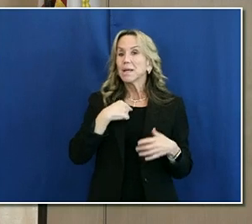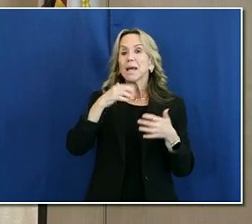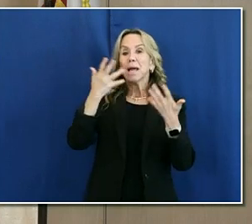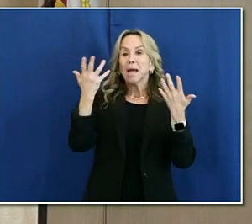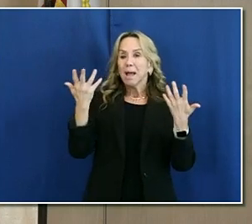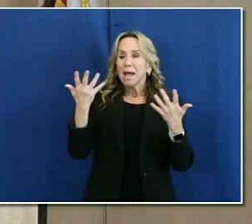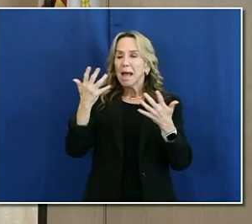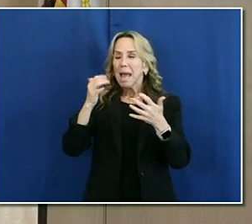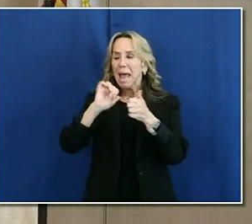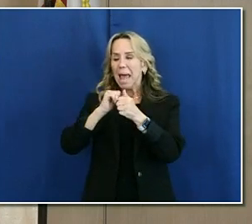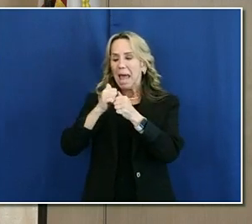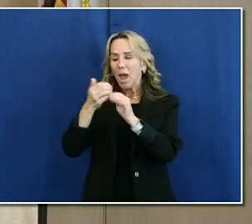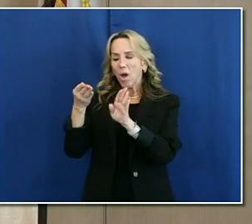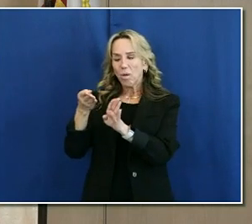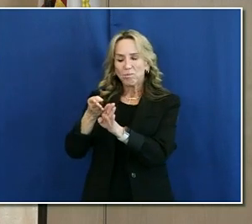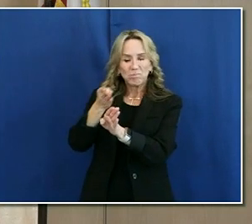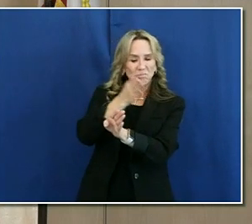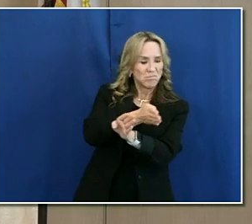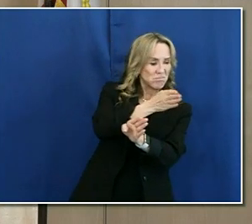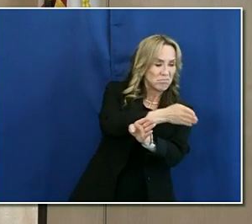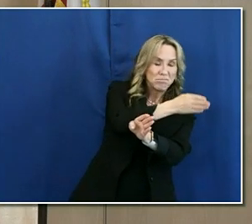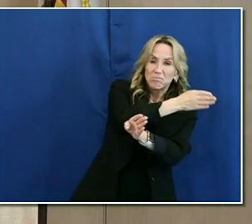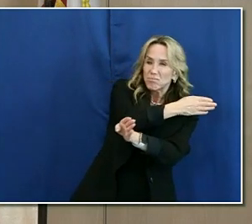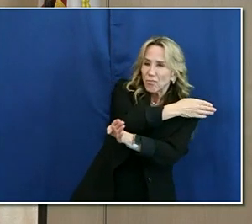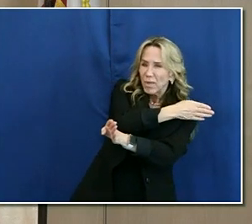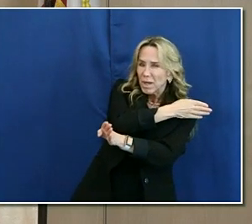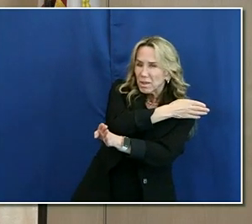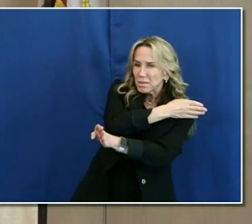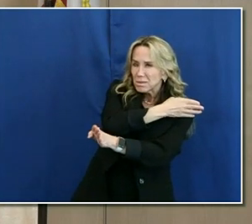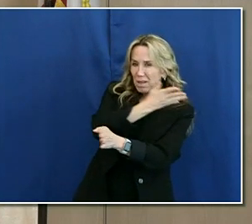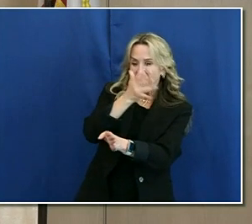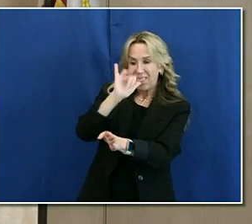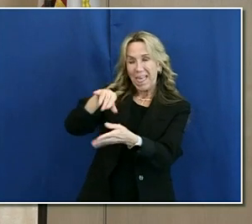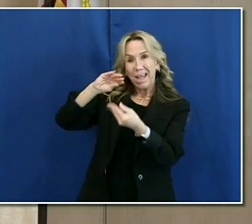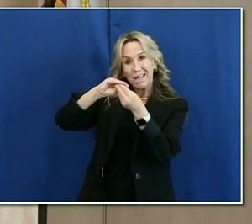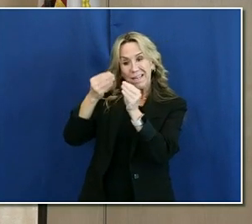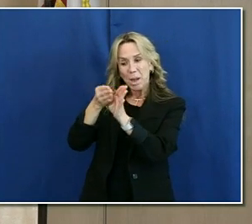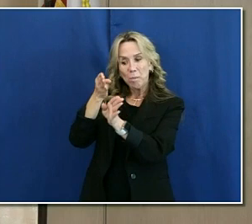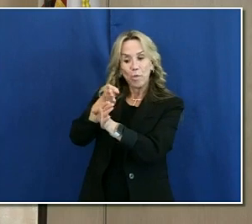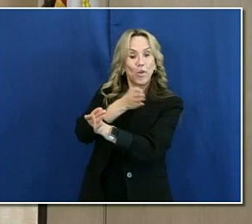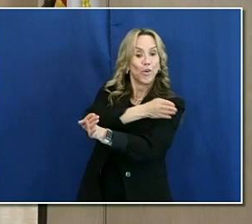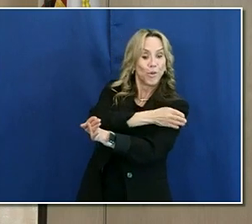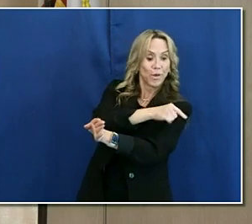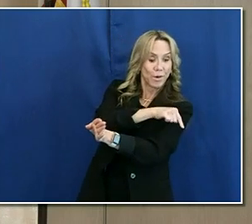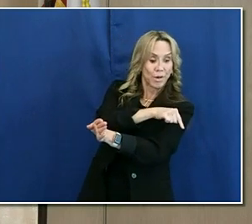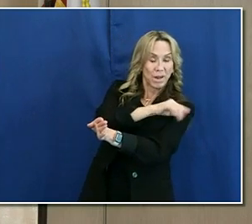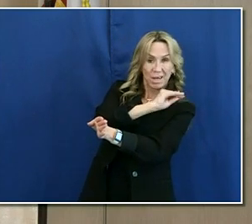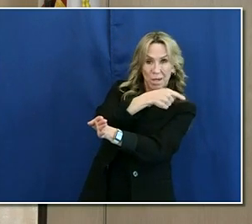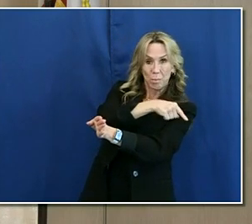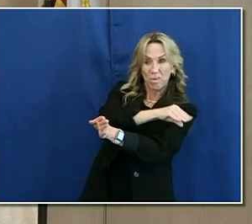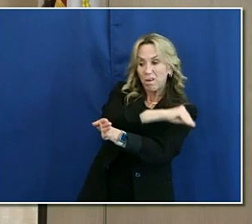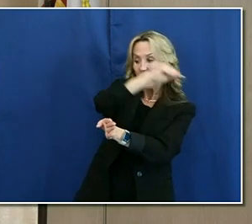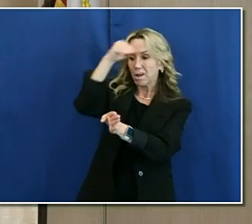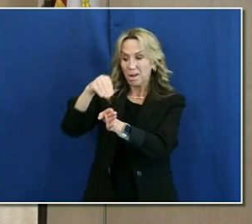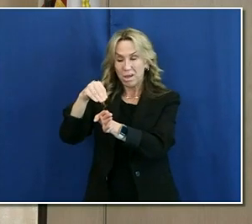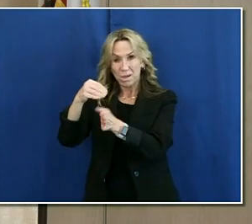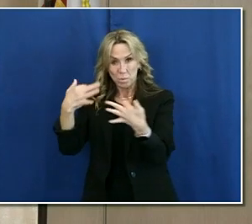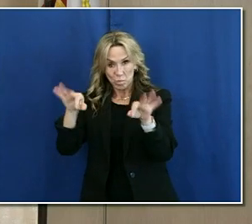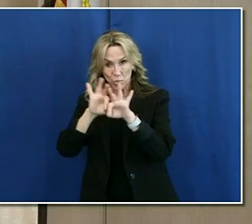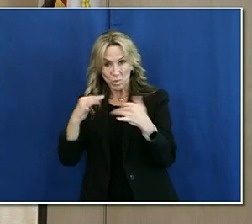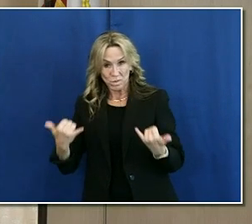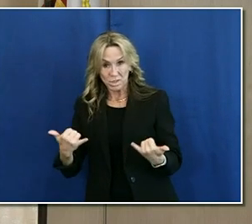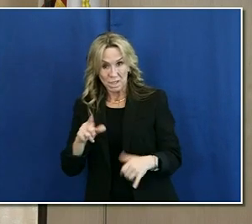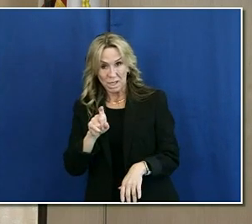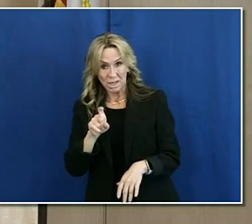going? How relevant is that number to today? Is